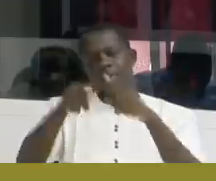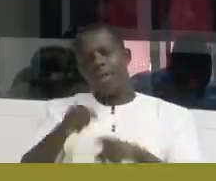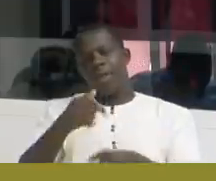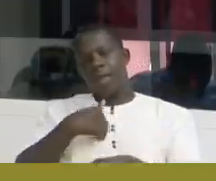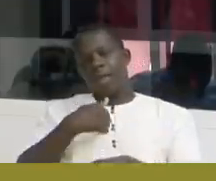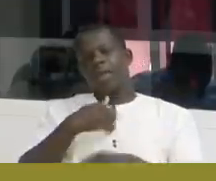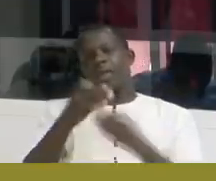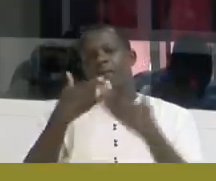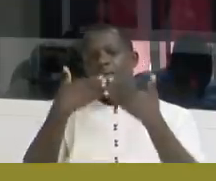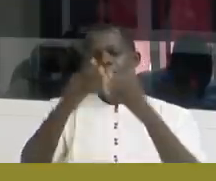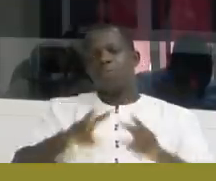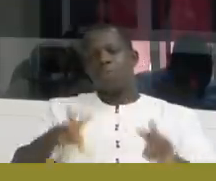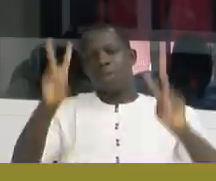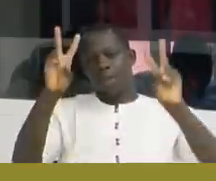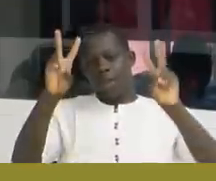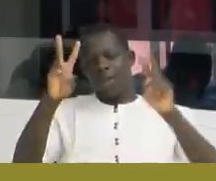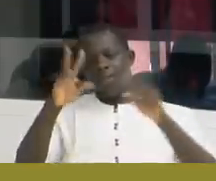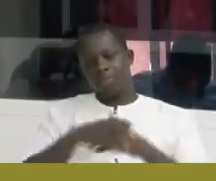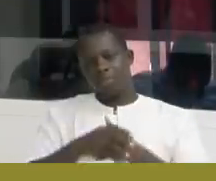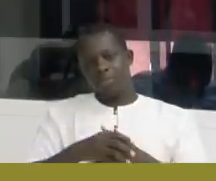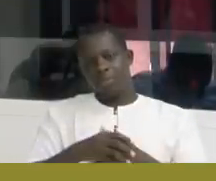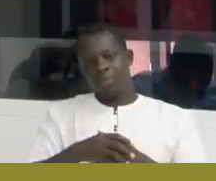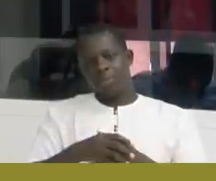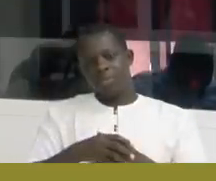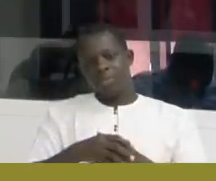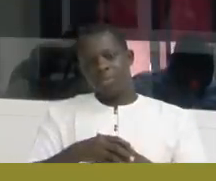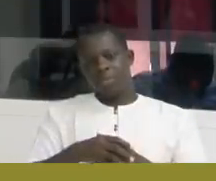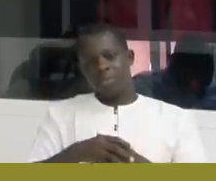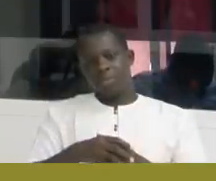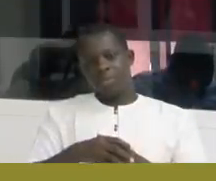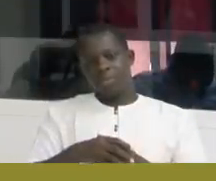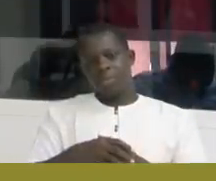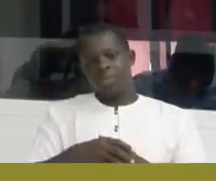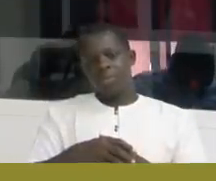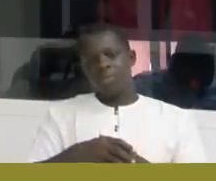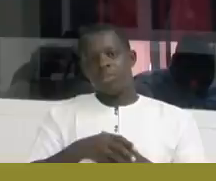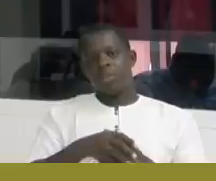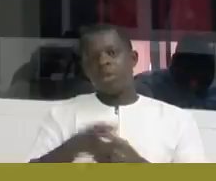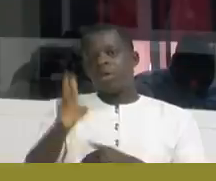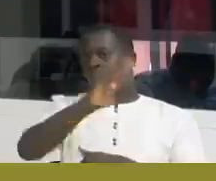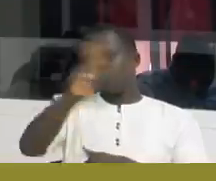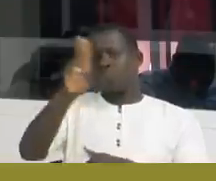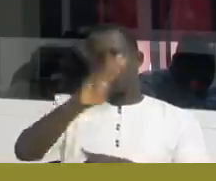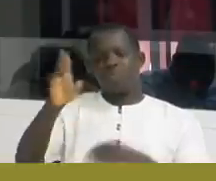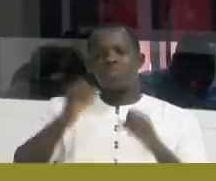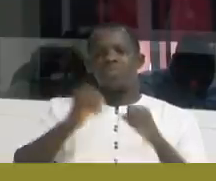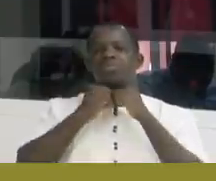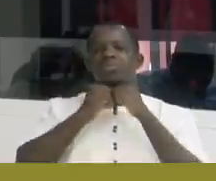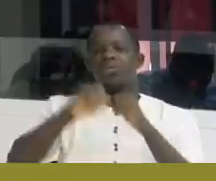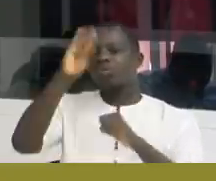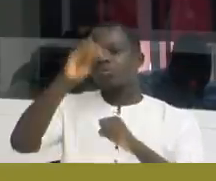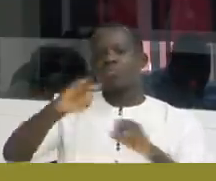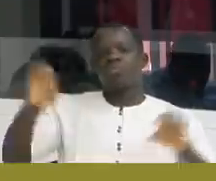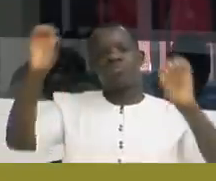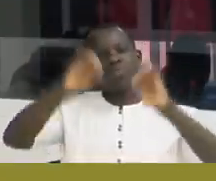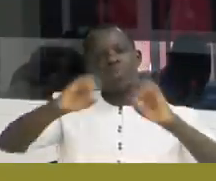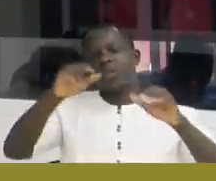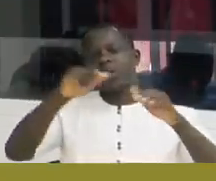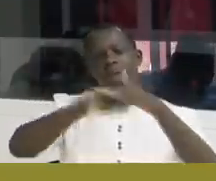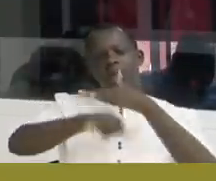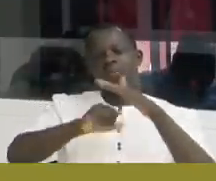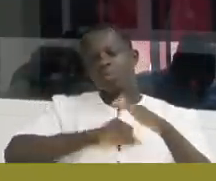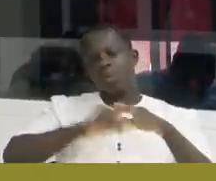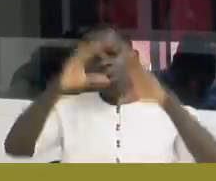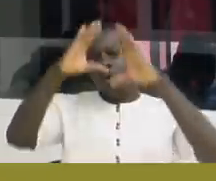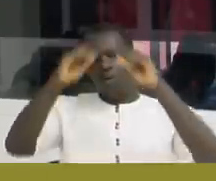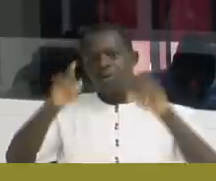told Jammeh that, no, he never did anything, and he's in his office. And then Jammeh told